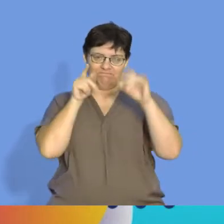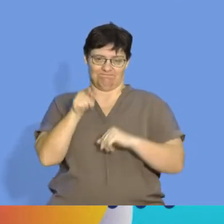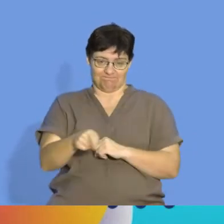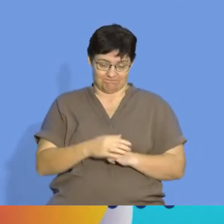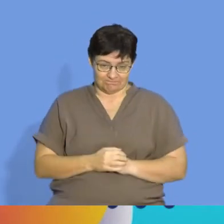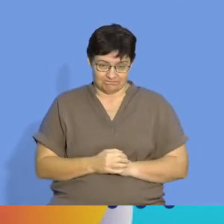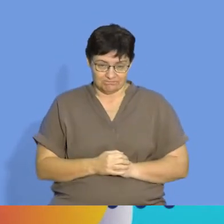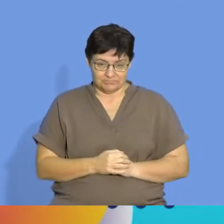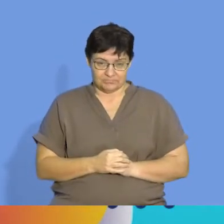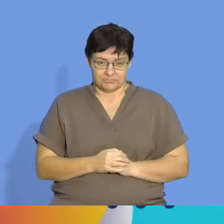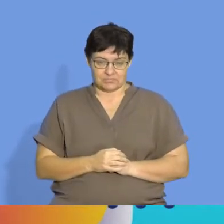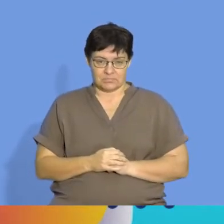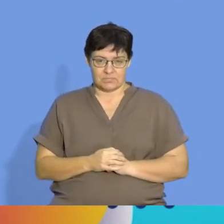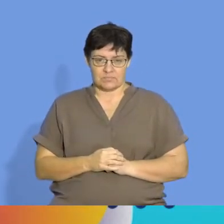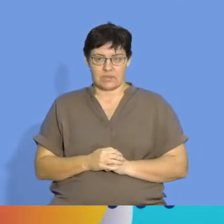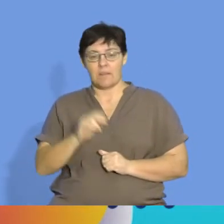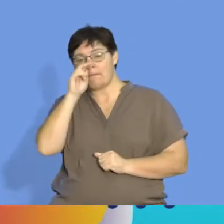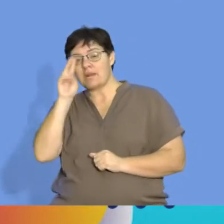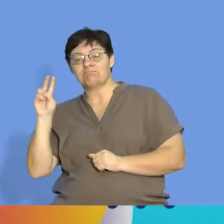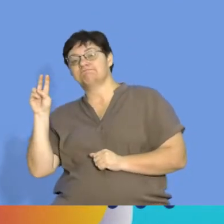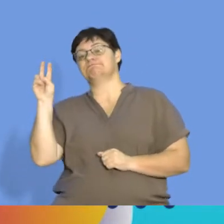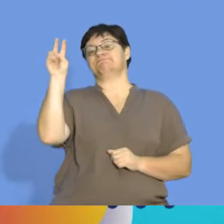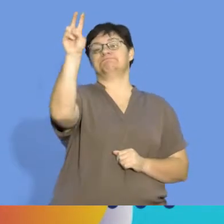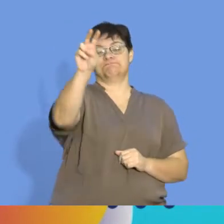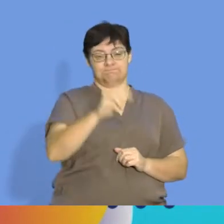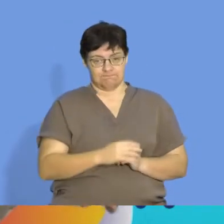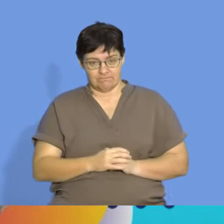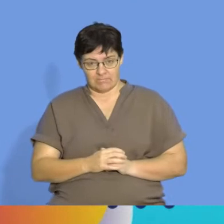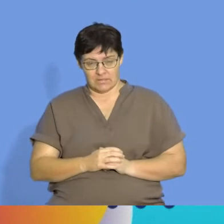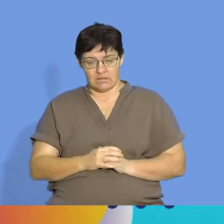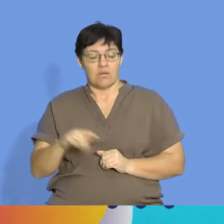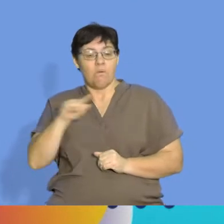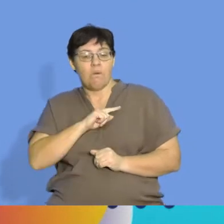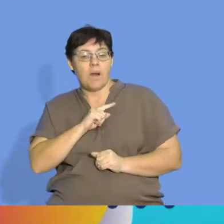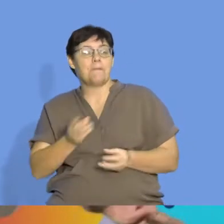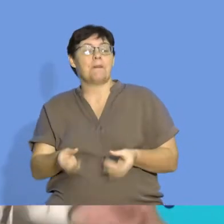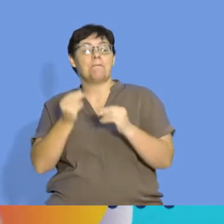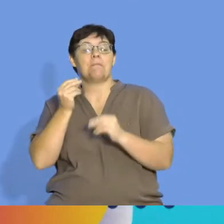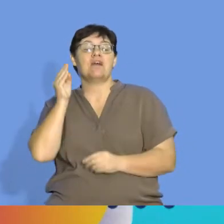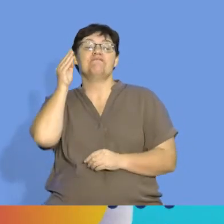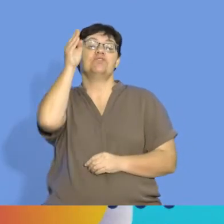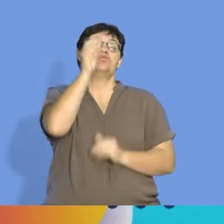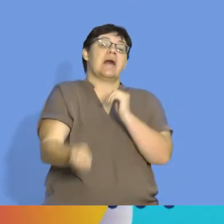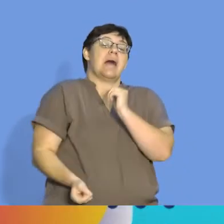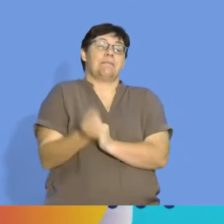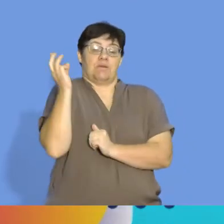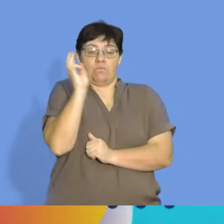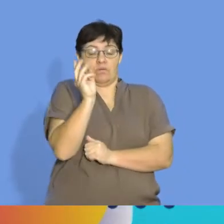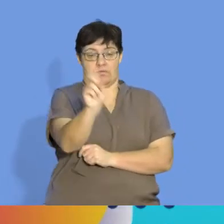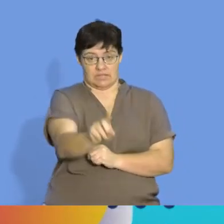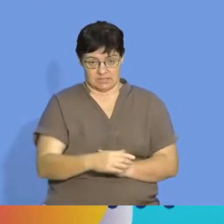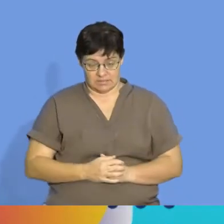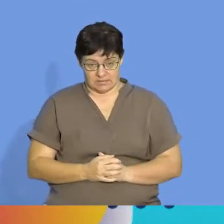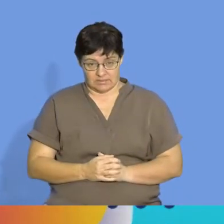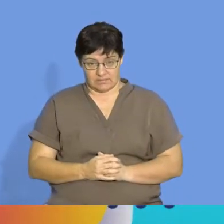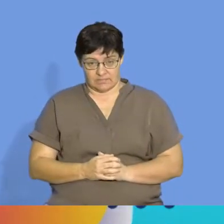understand something. It is a projection. You are forecasting what will happen in the future. And like I